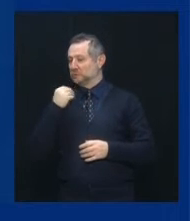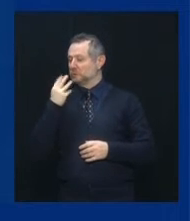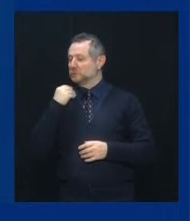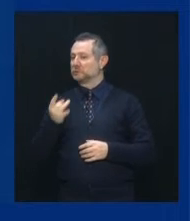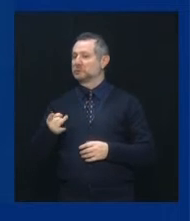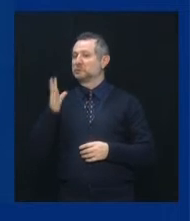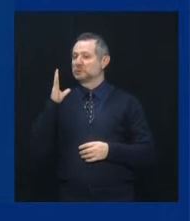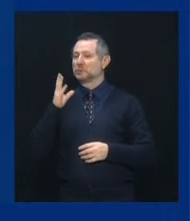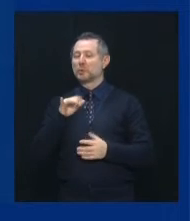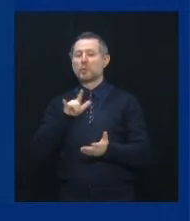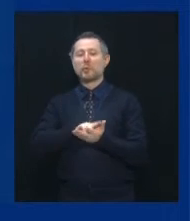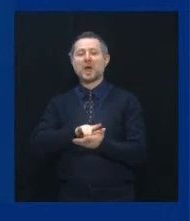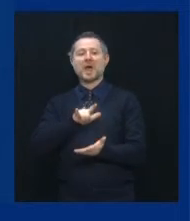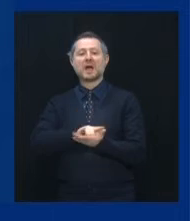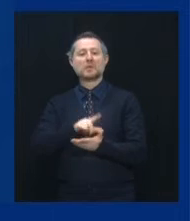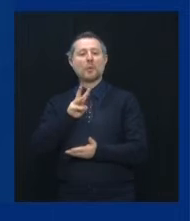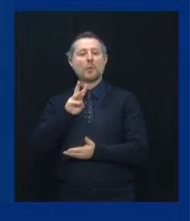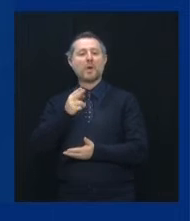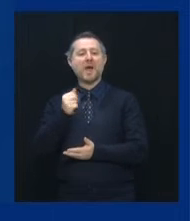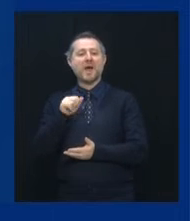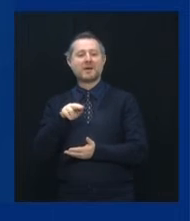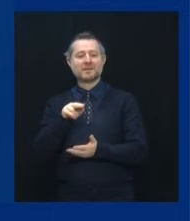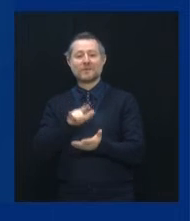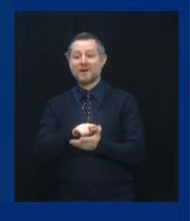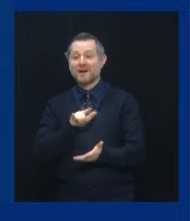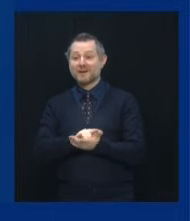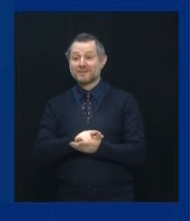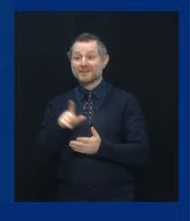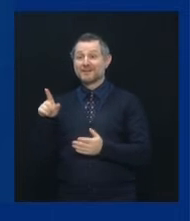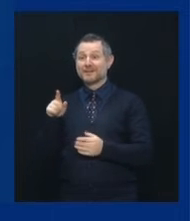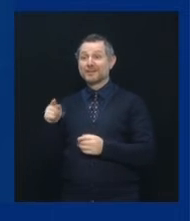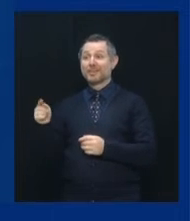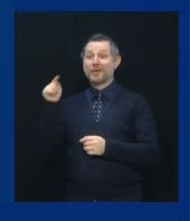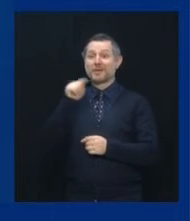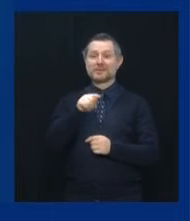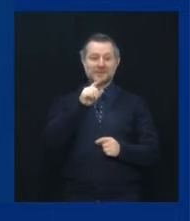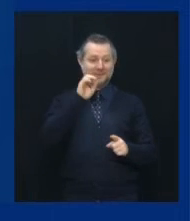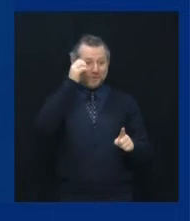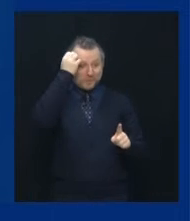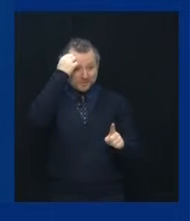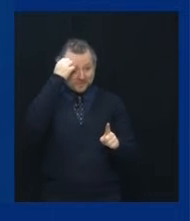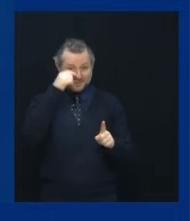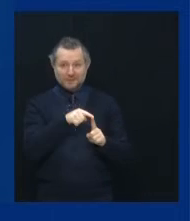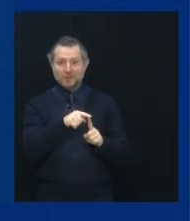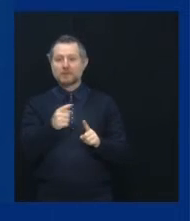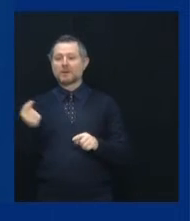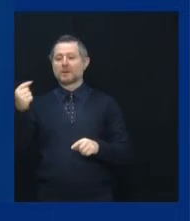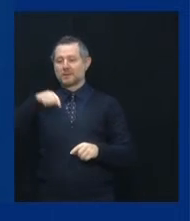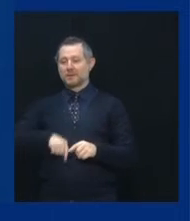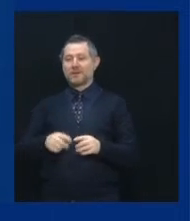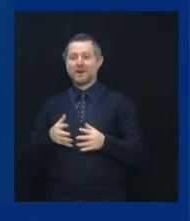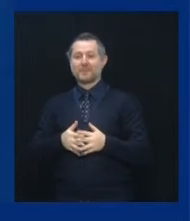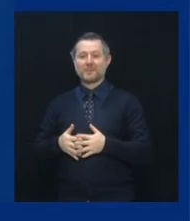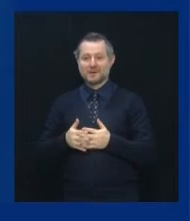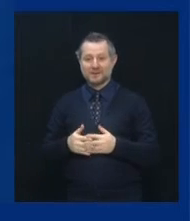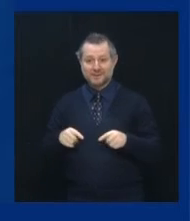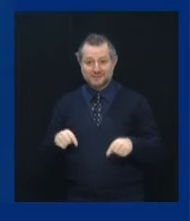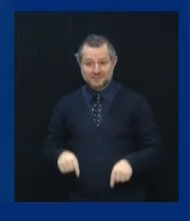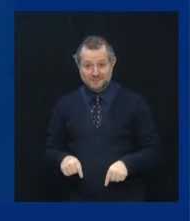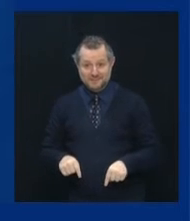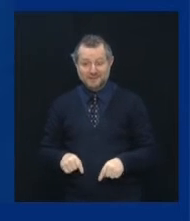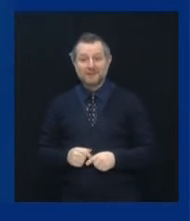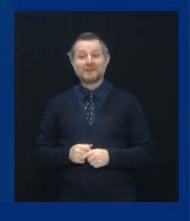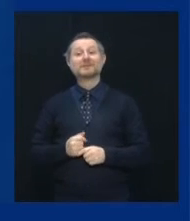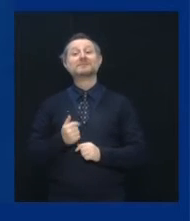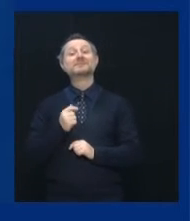virus left China, went to Europe, mutated, and came here from Europe. We have the virus that arrived